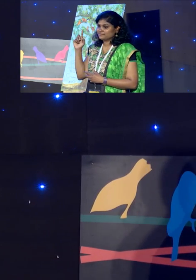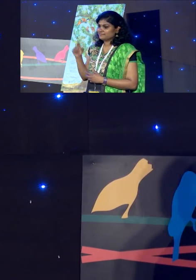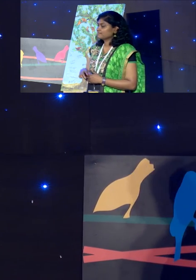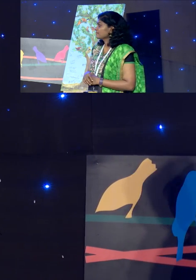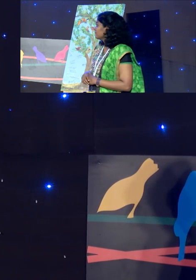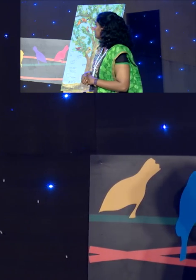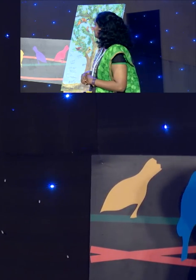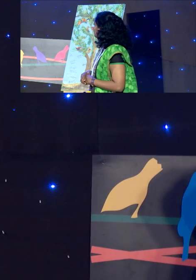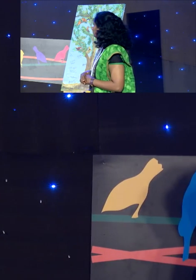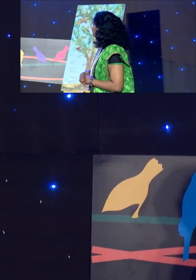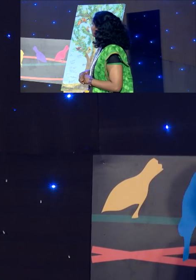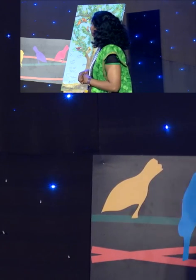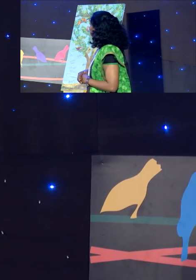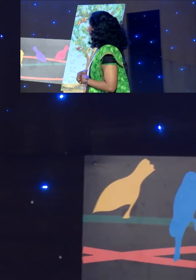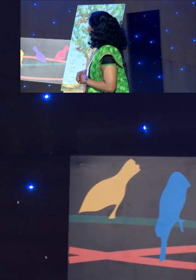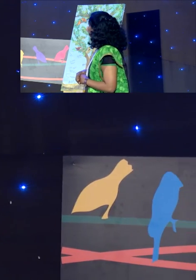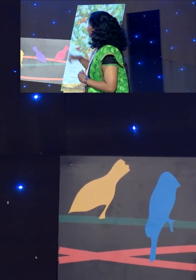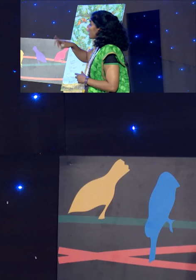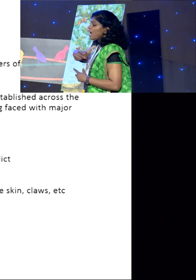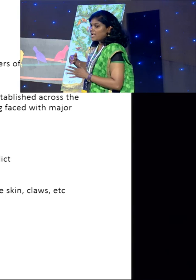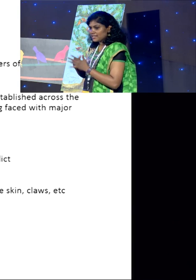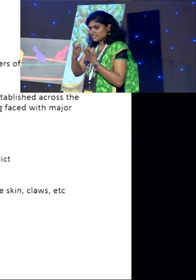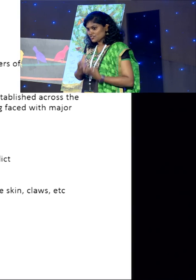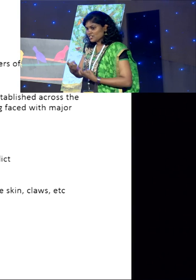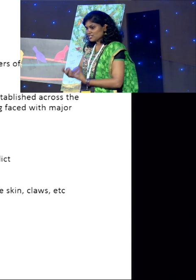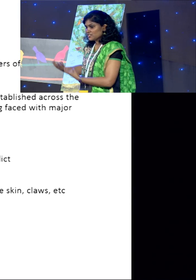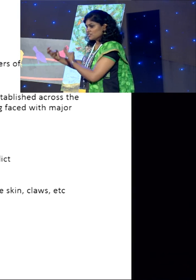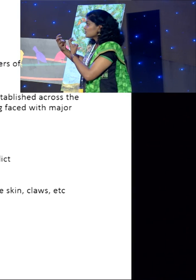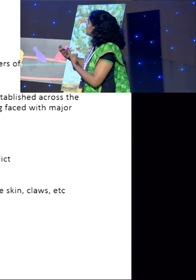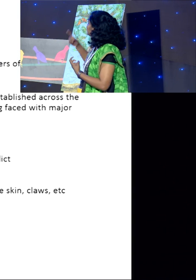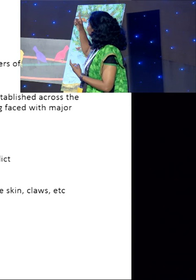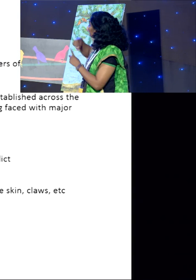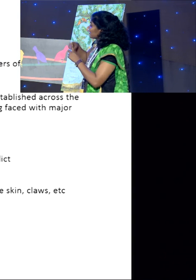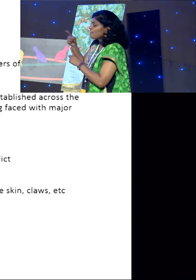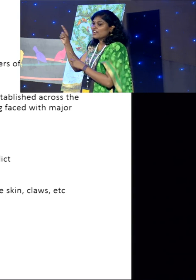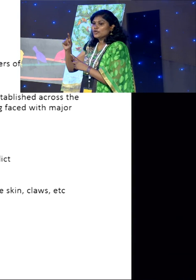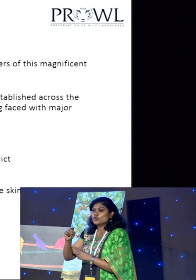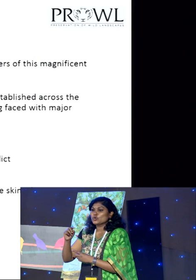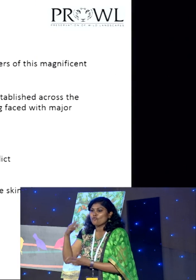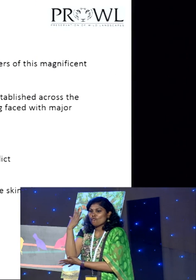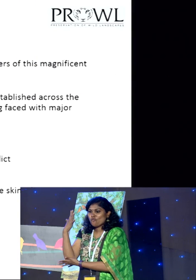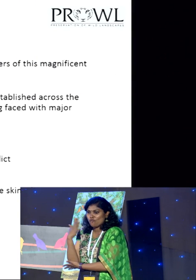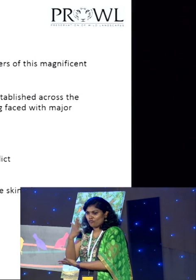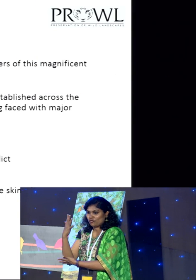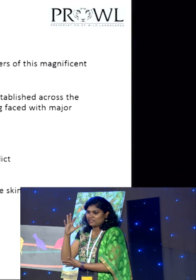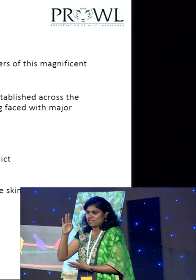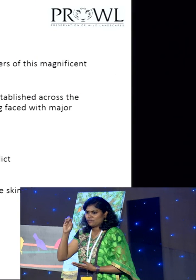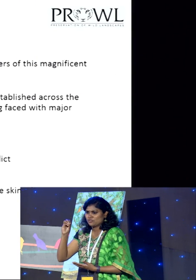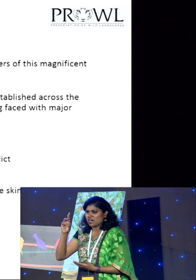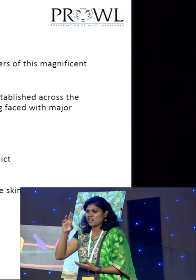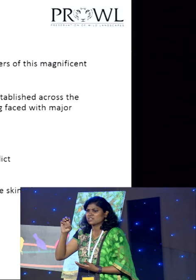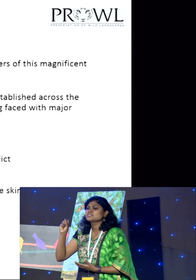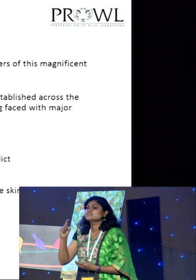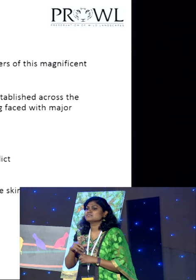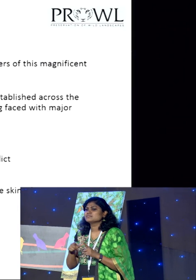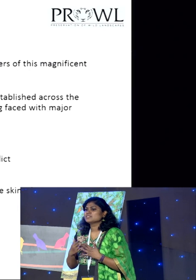So on my journey through like many years of traveling to the jungle, I realized that, you know,